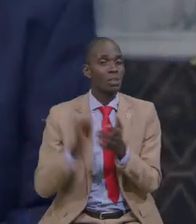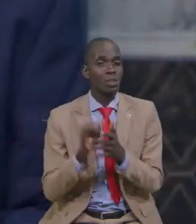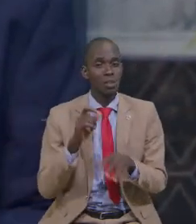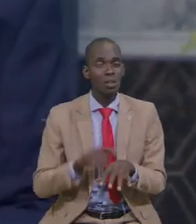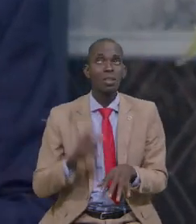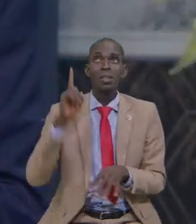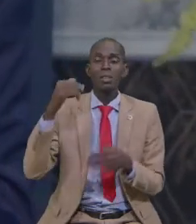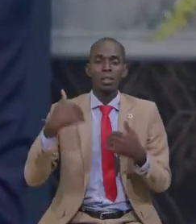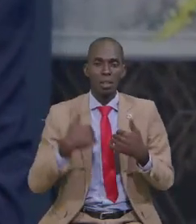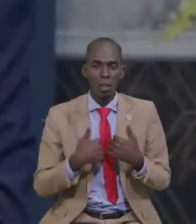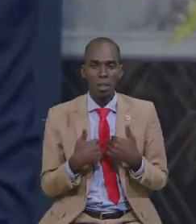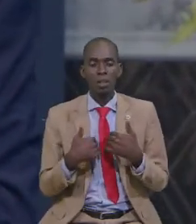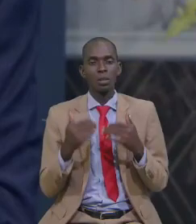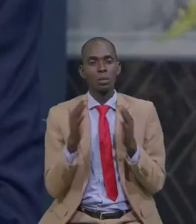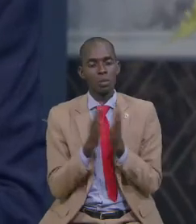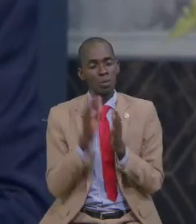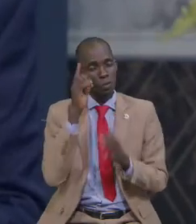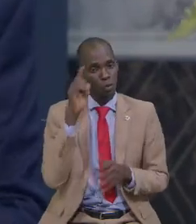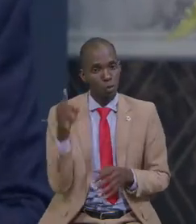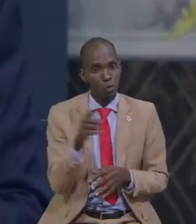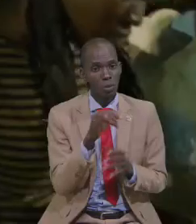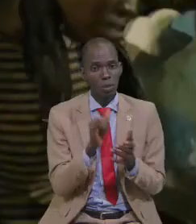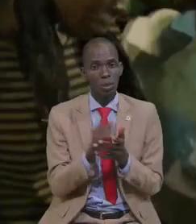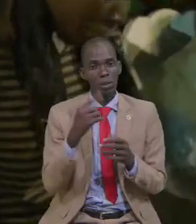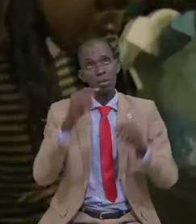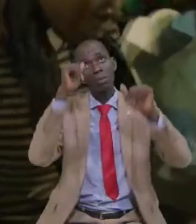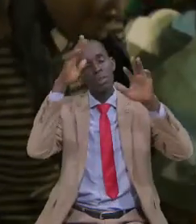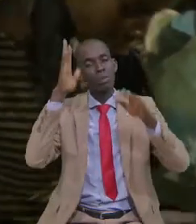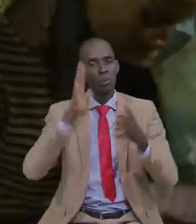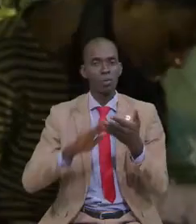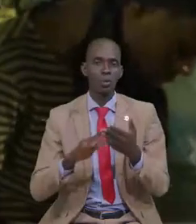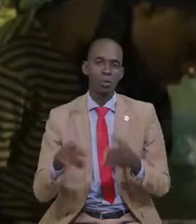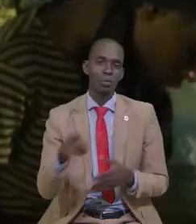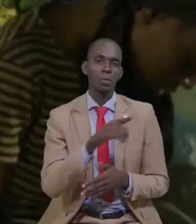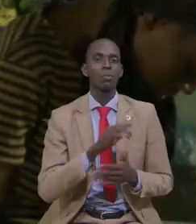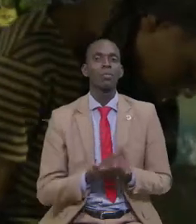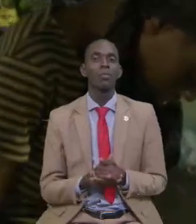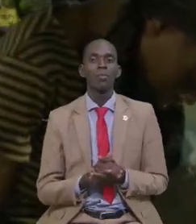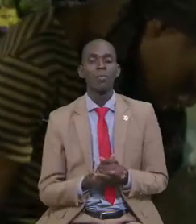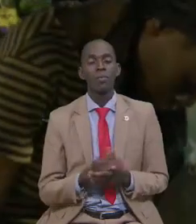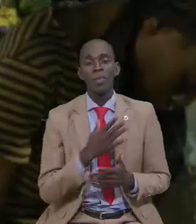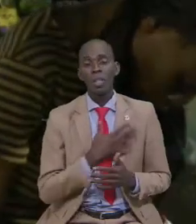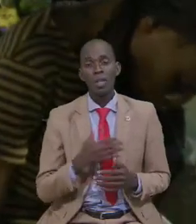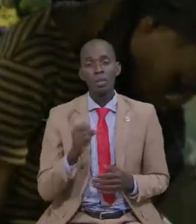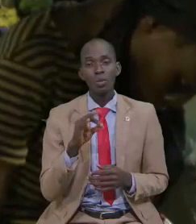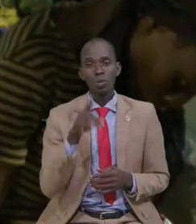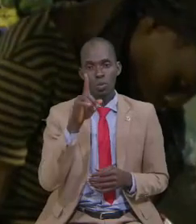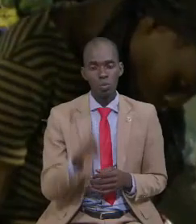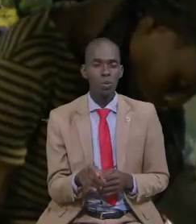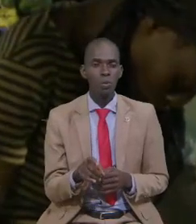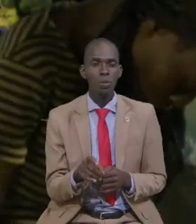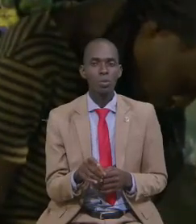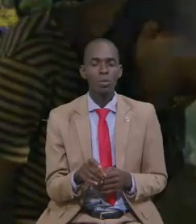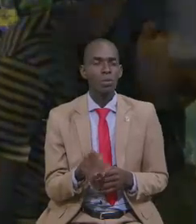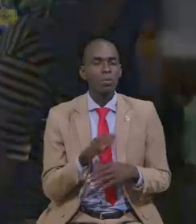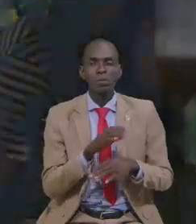you that the Father will forgive you. And so you must come. Don't be like those